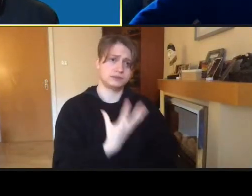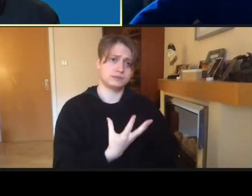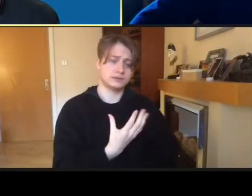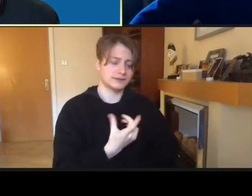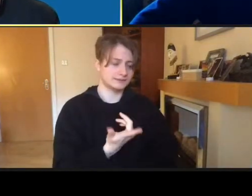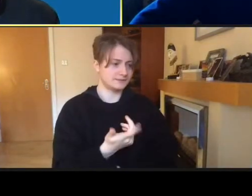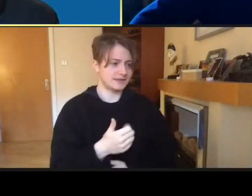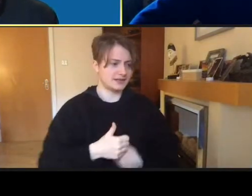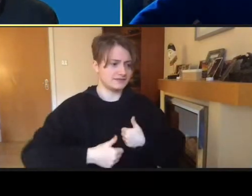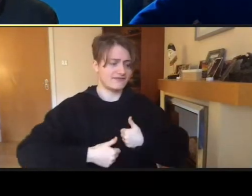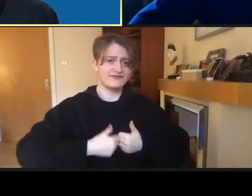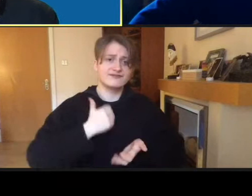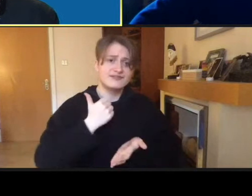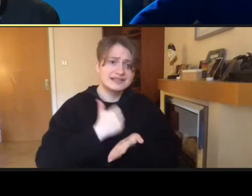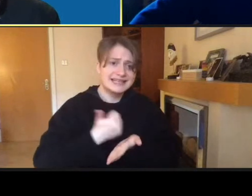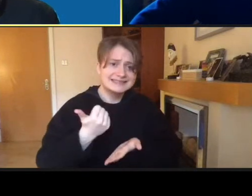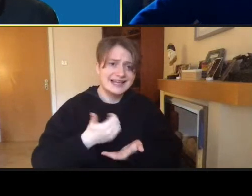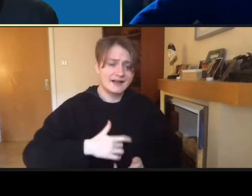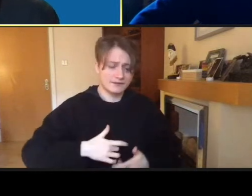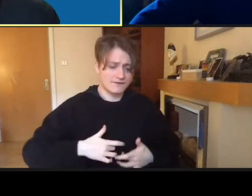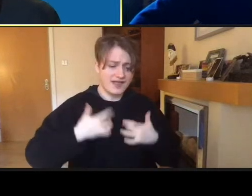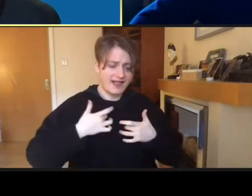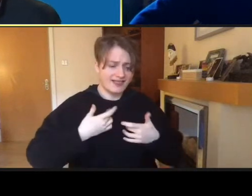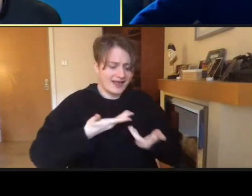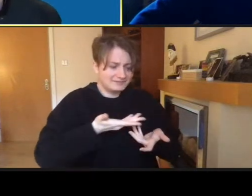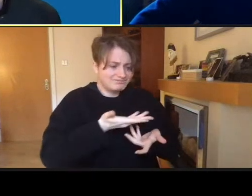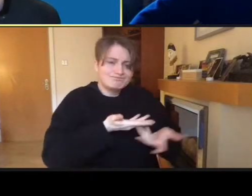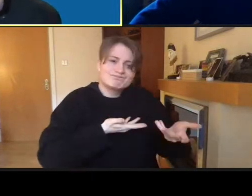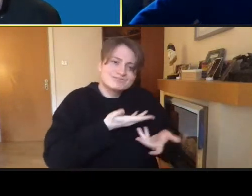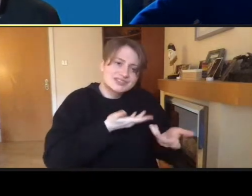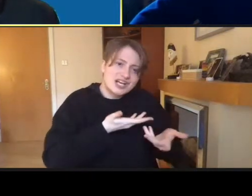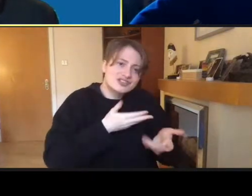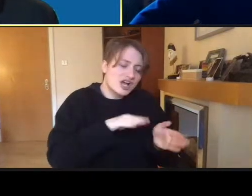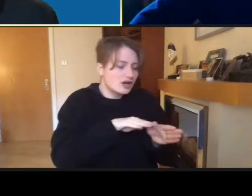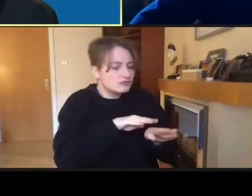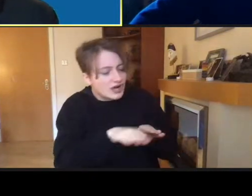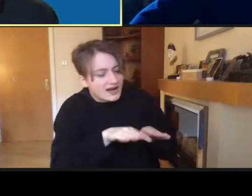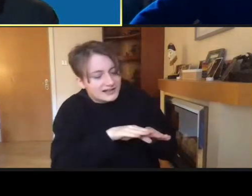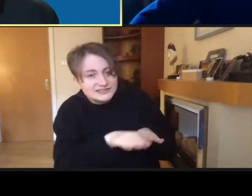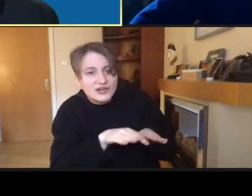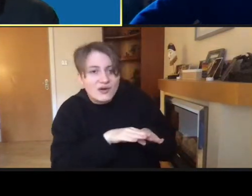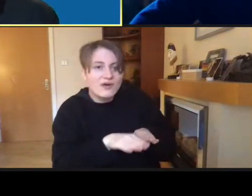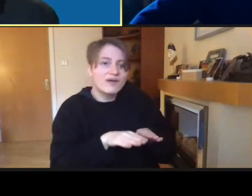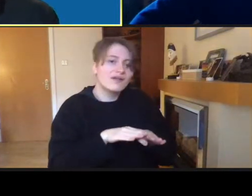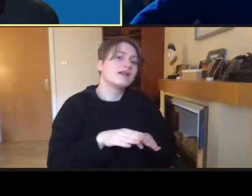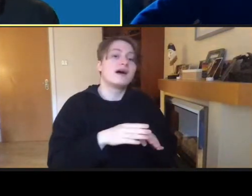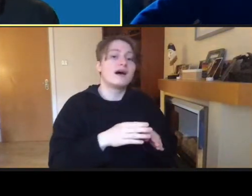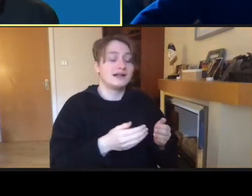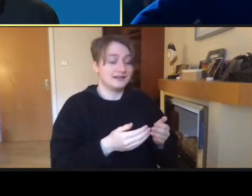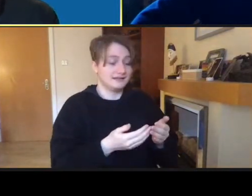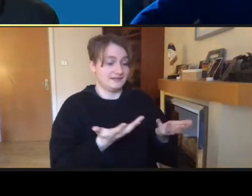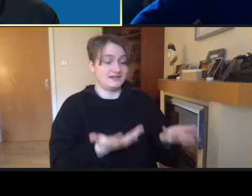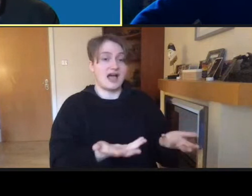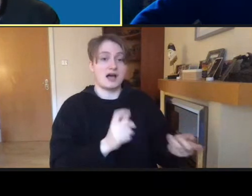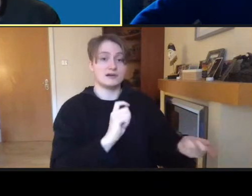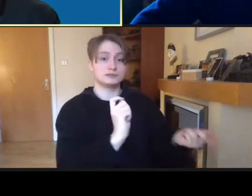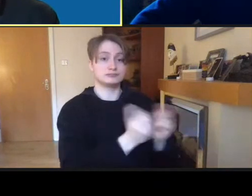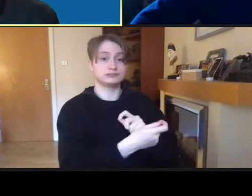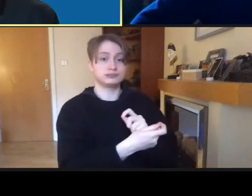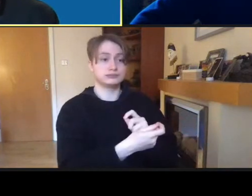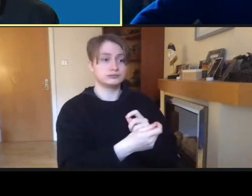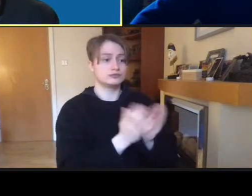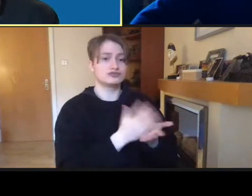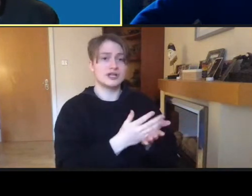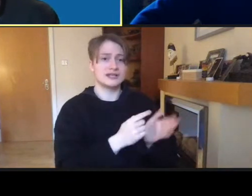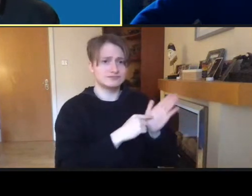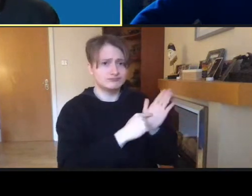a discussion, Fire's rehearsal, kind of yielded one of contemporary horn repertoire's really most important pieces,